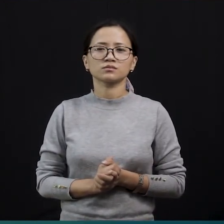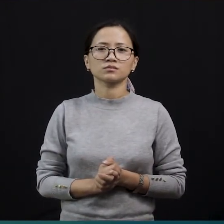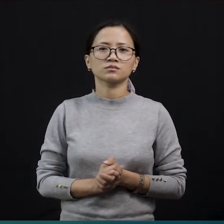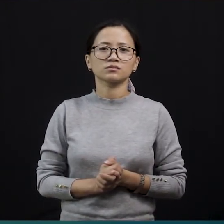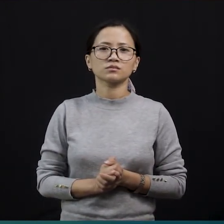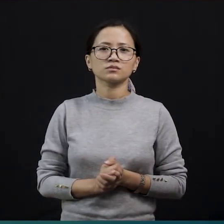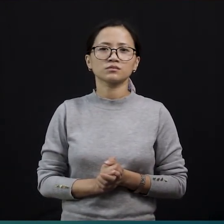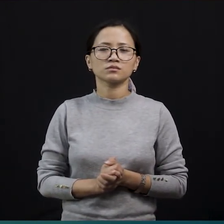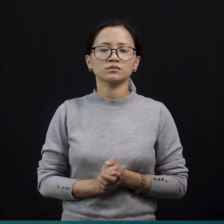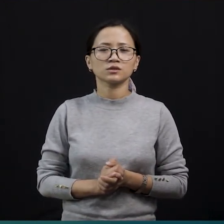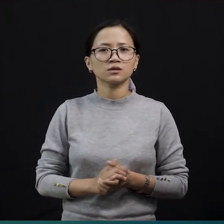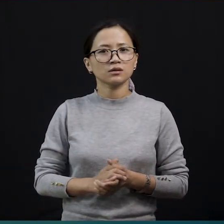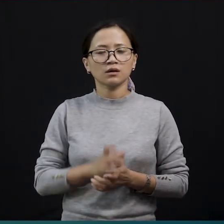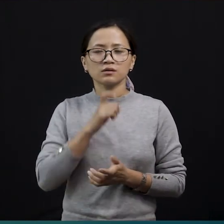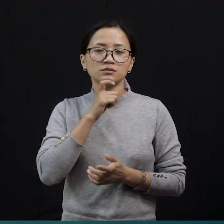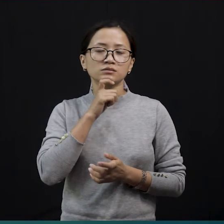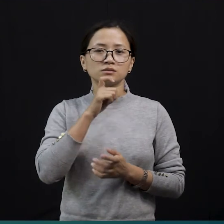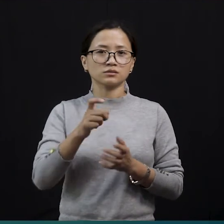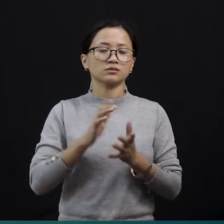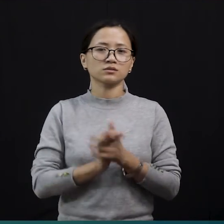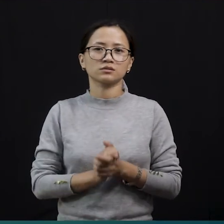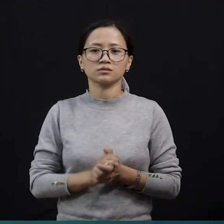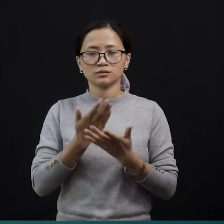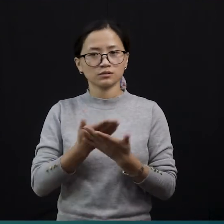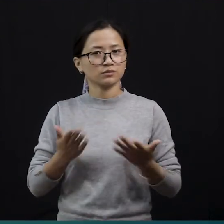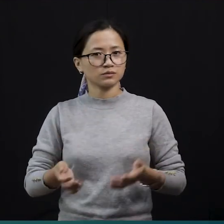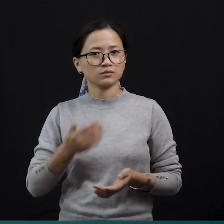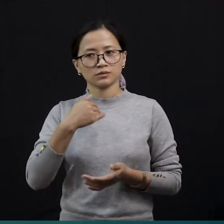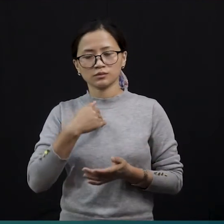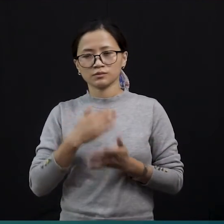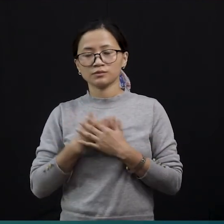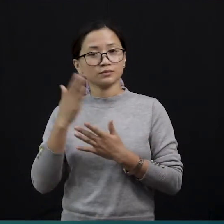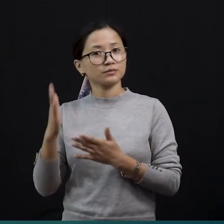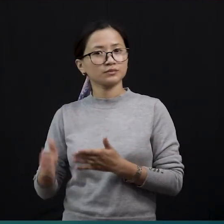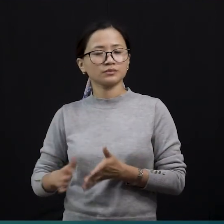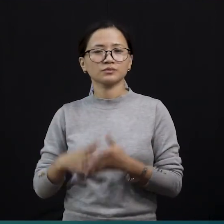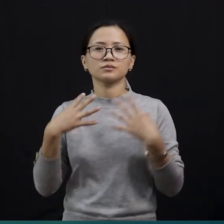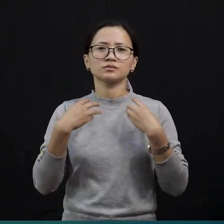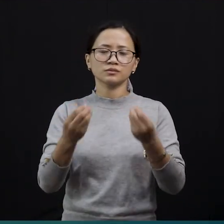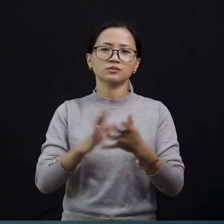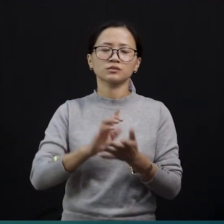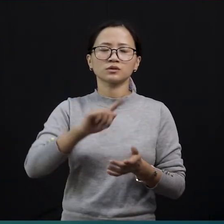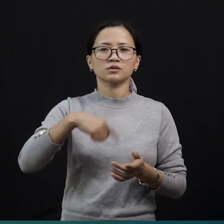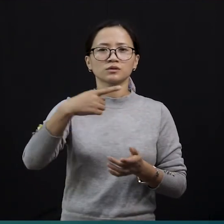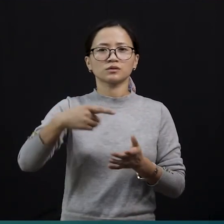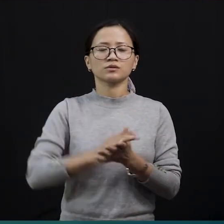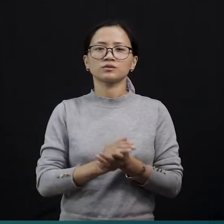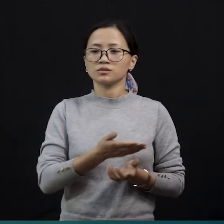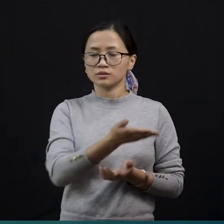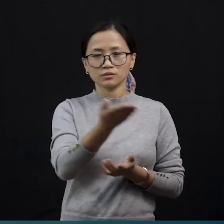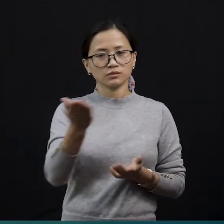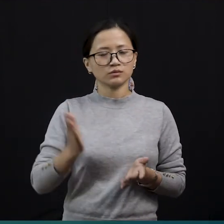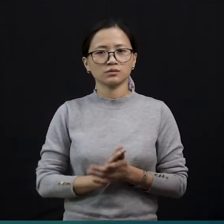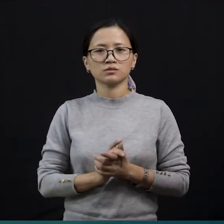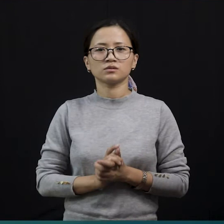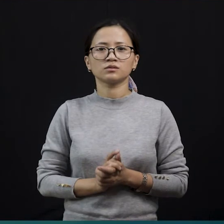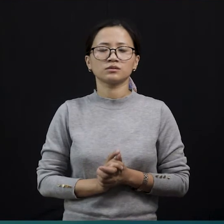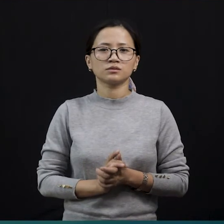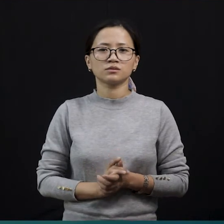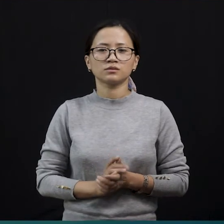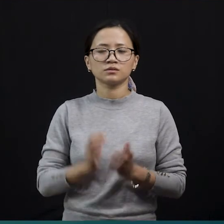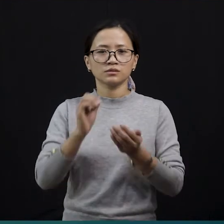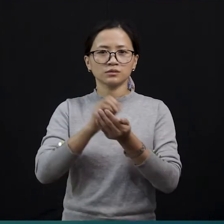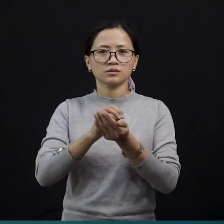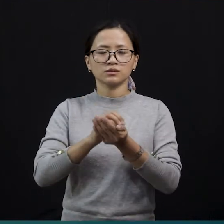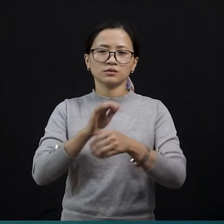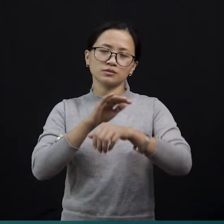here I'm going to request one thing from my side, that I want every one of you to